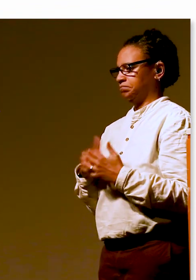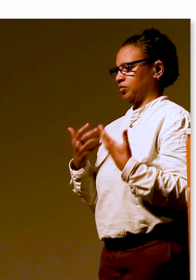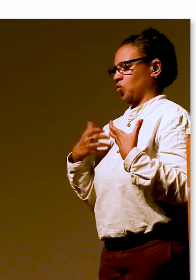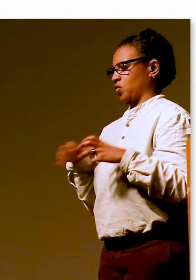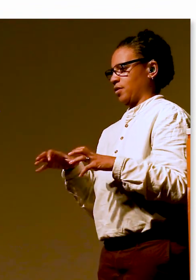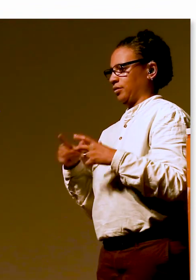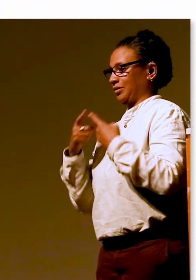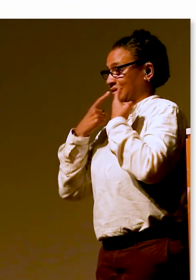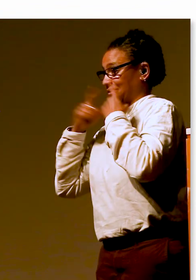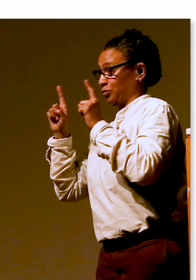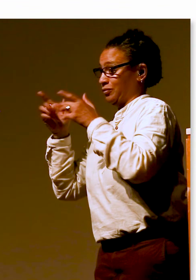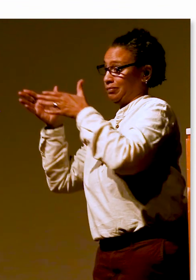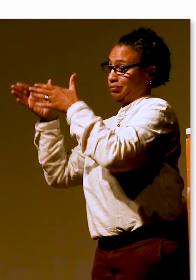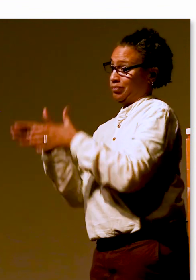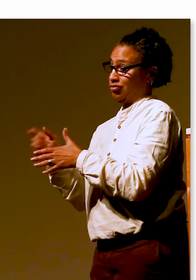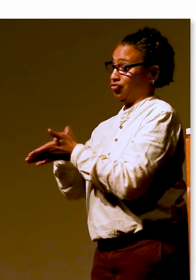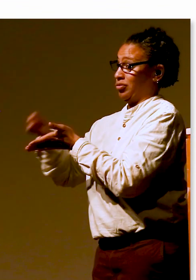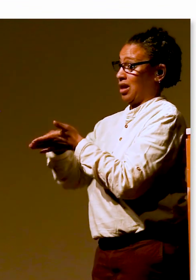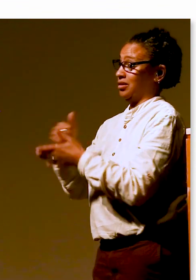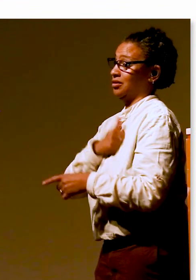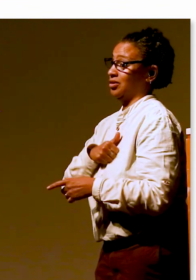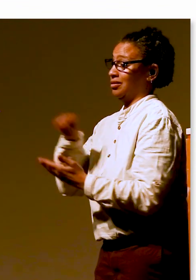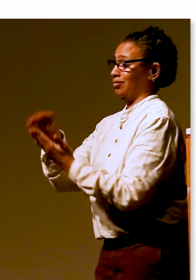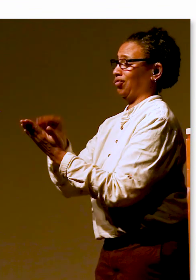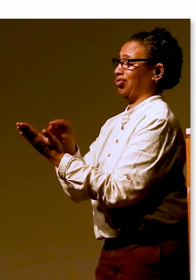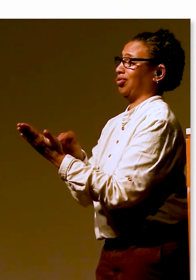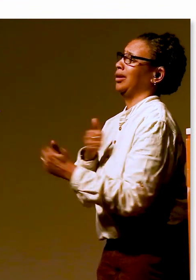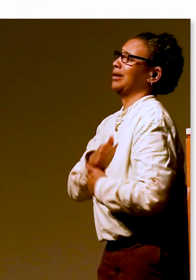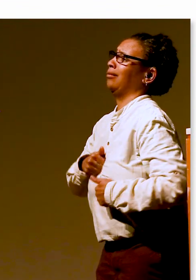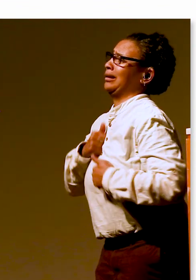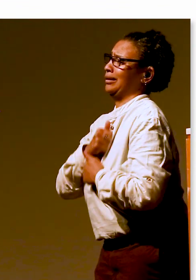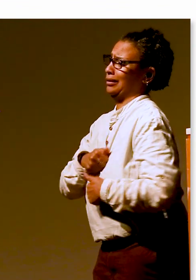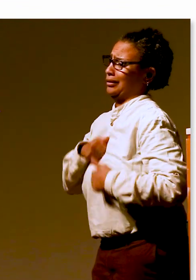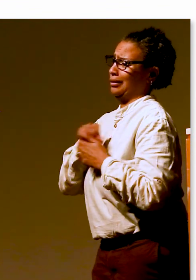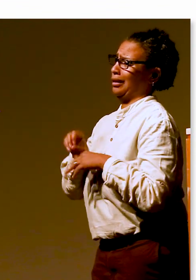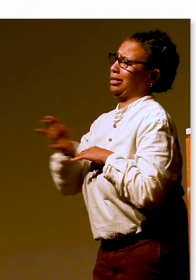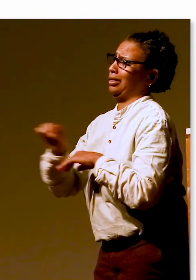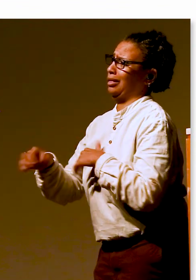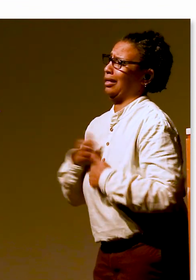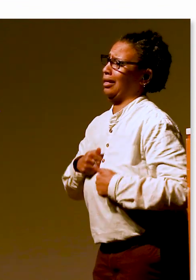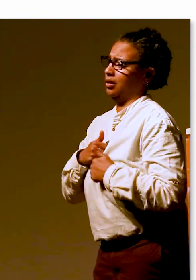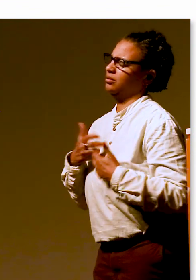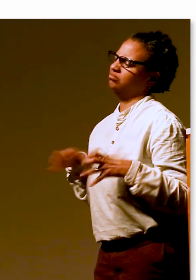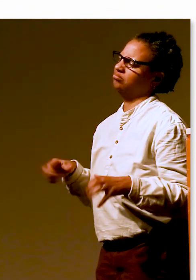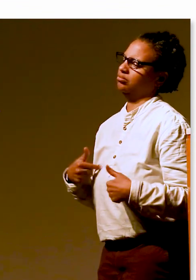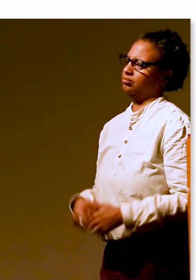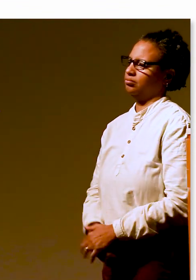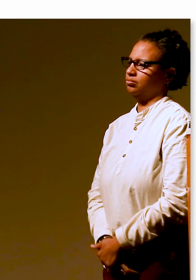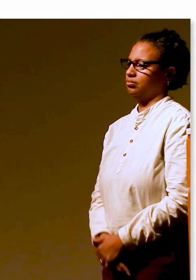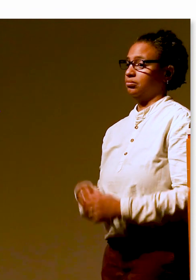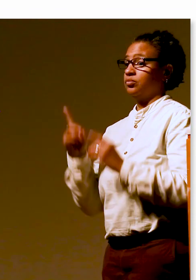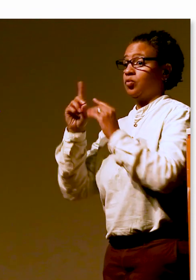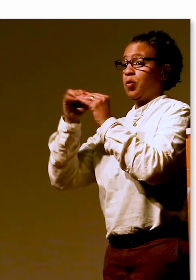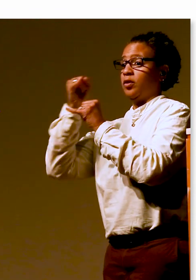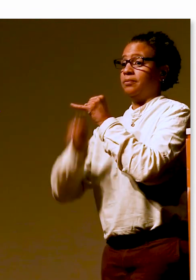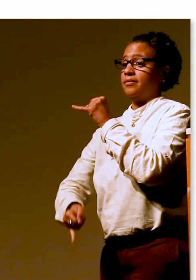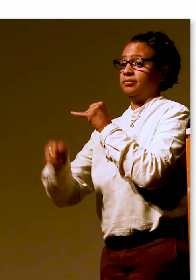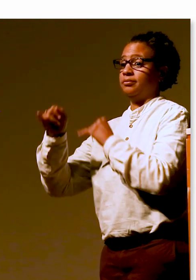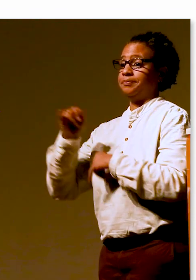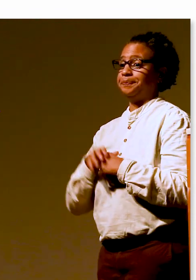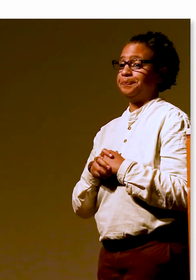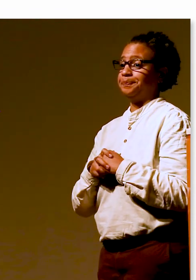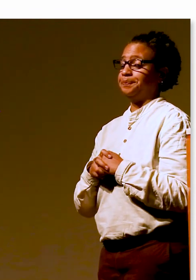then people will know where I live, you know? And I think it's something we should all be thinking critically about.